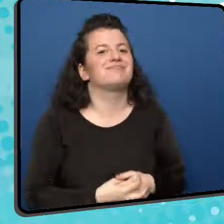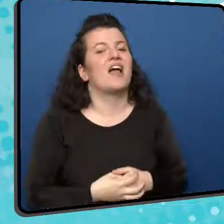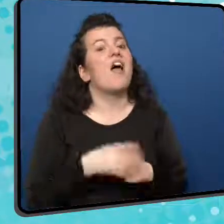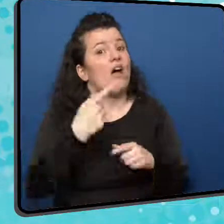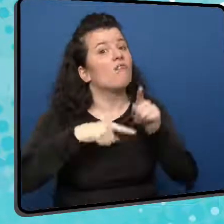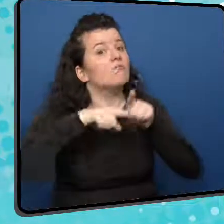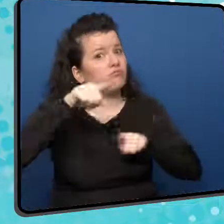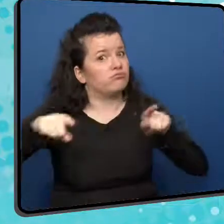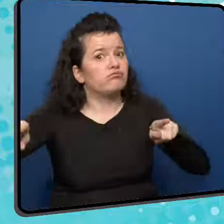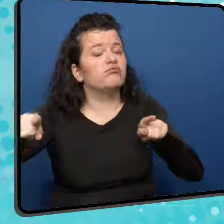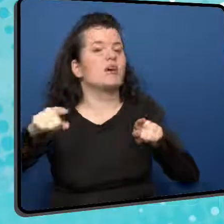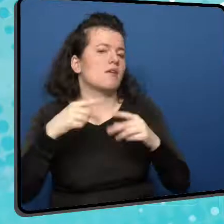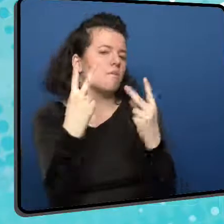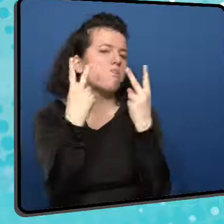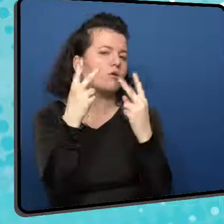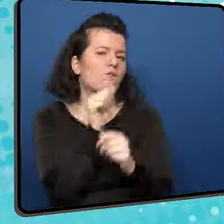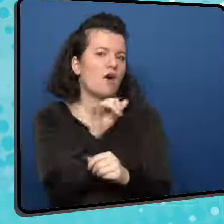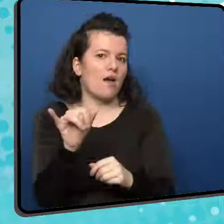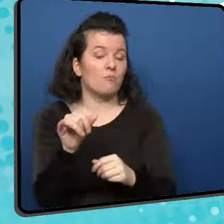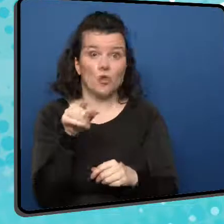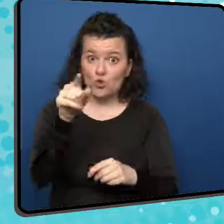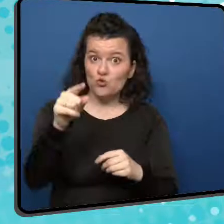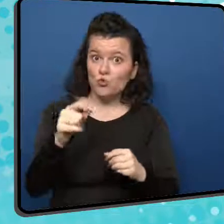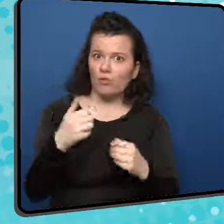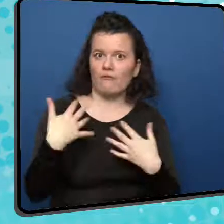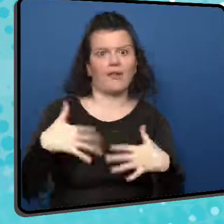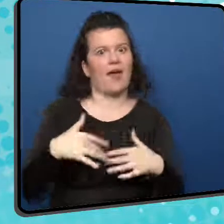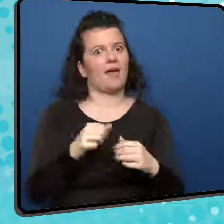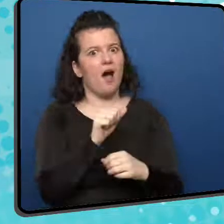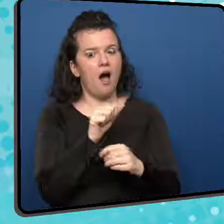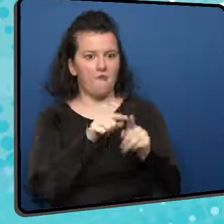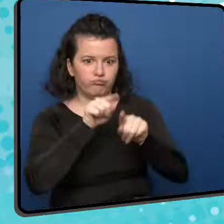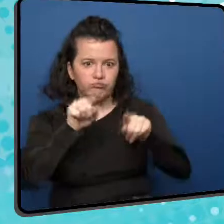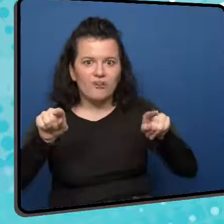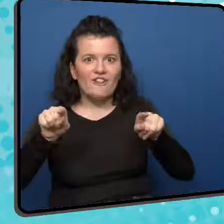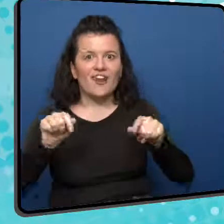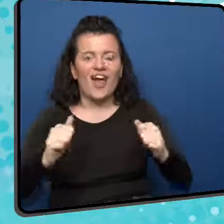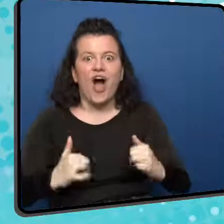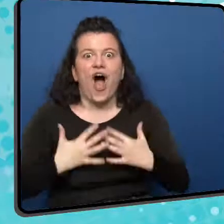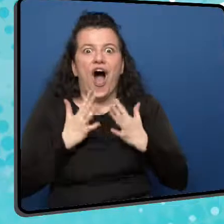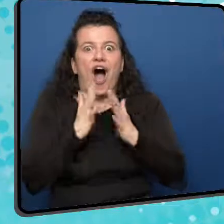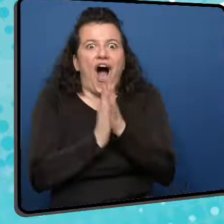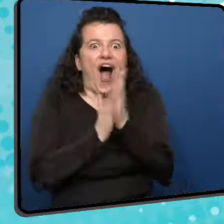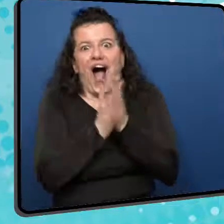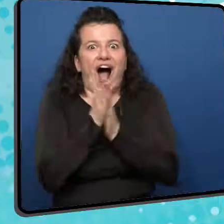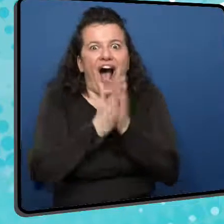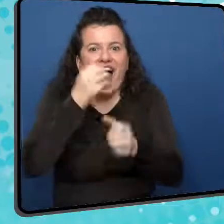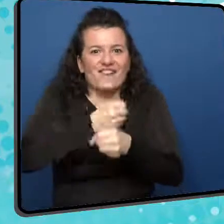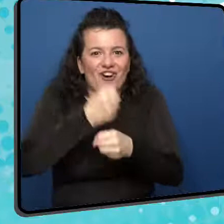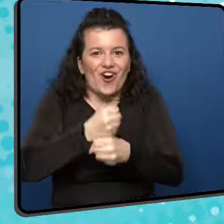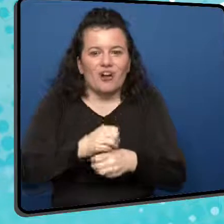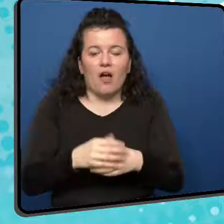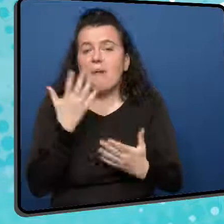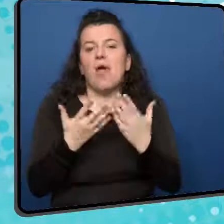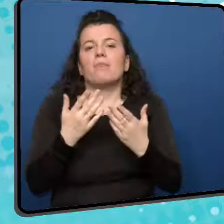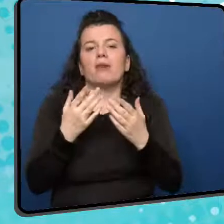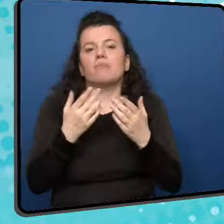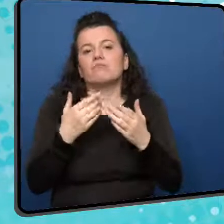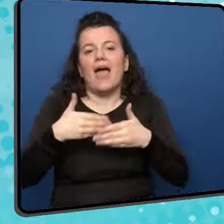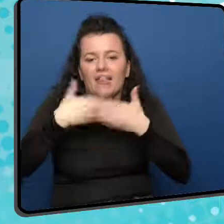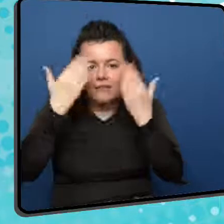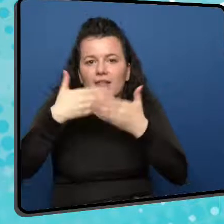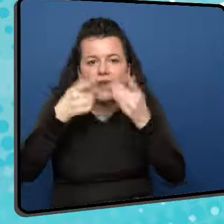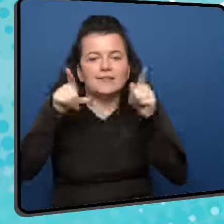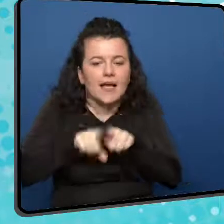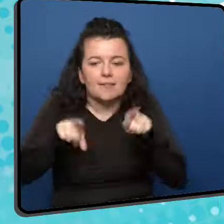Do you thrive on variety? Do you think you would you be as excited if it was the same every day? No, absolutely